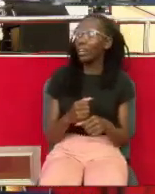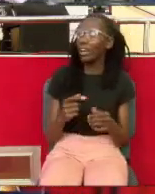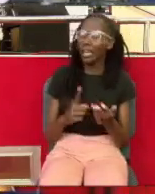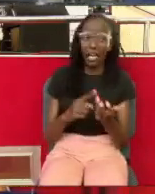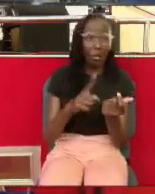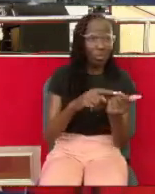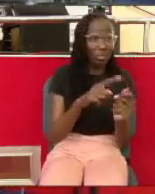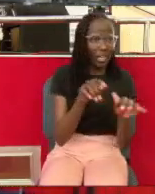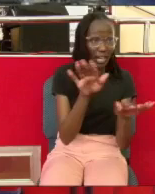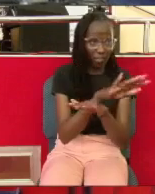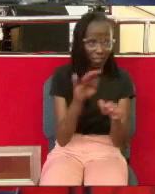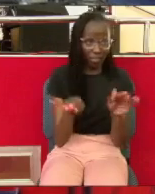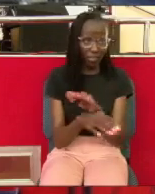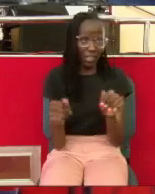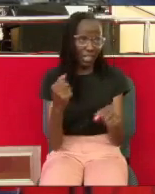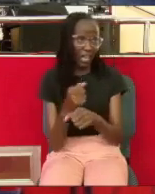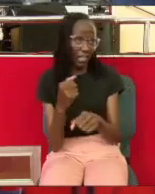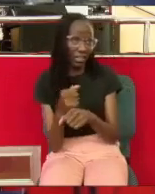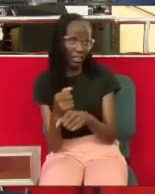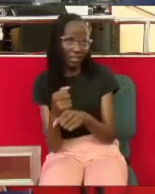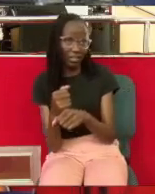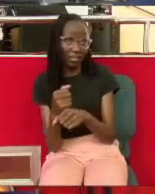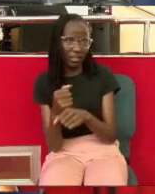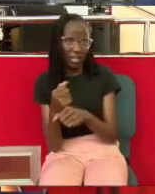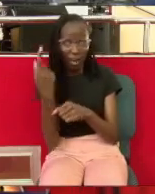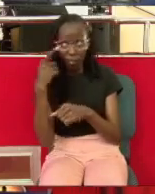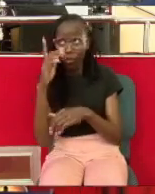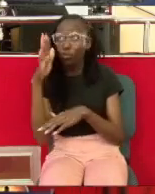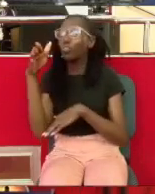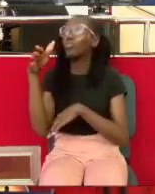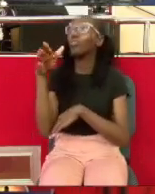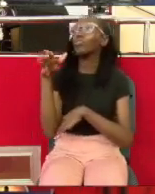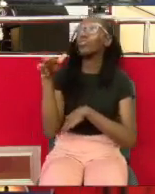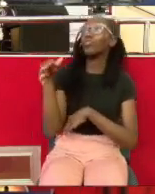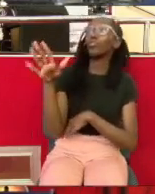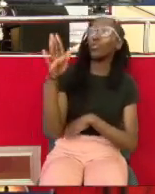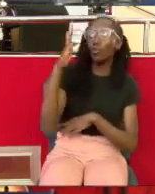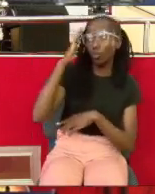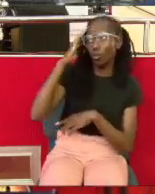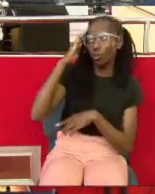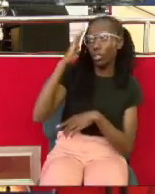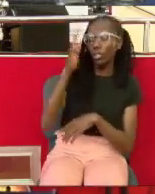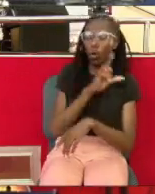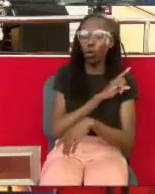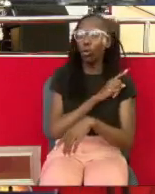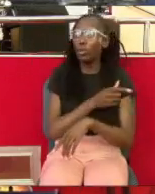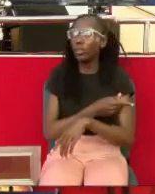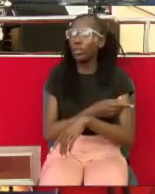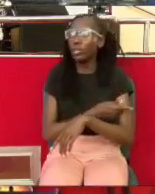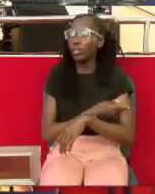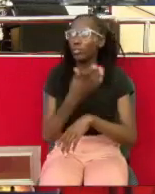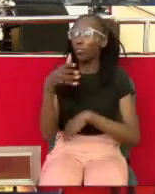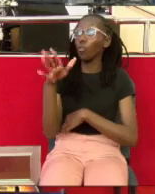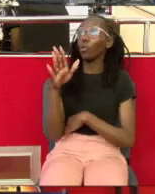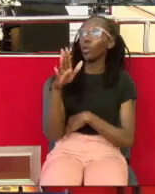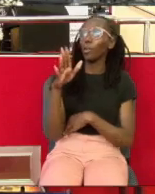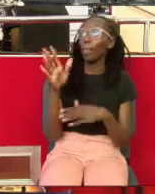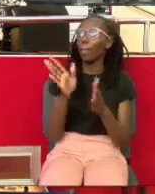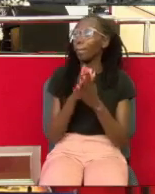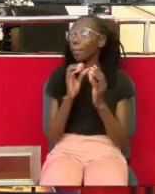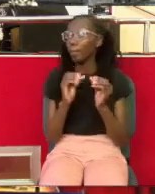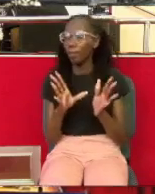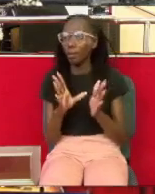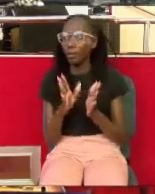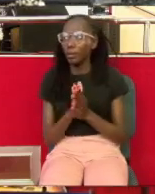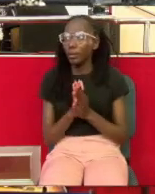nahesabu kila kitu kimefanyika. Because for the grace of knowing God. Kwa sababu ya neema ya kumjua Bwana. Hallelujah. Hallelujah. The